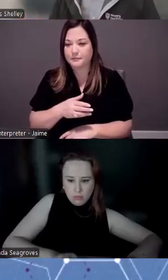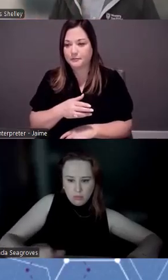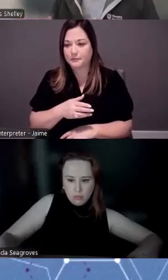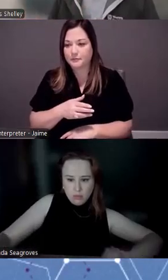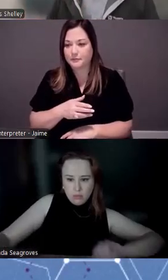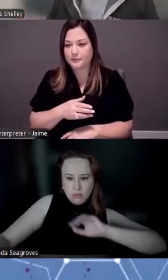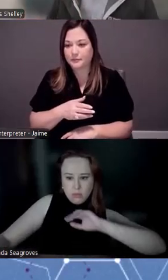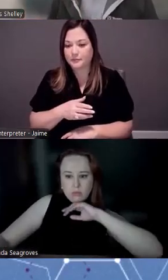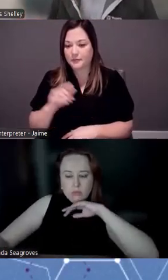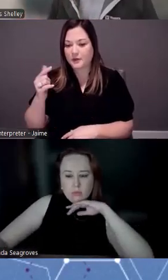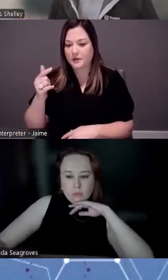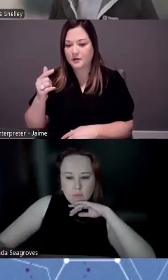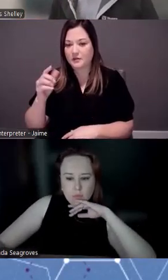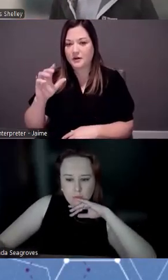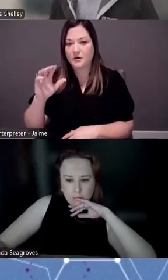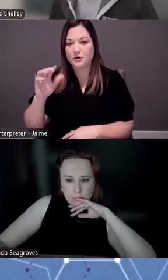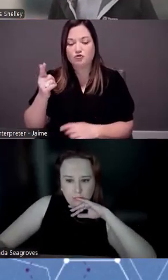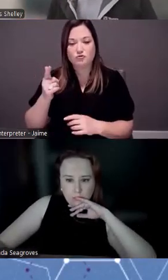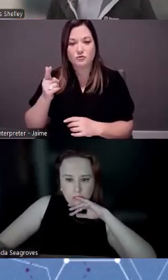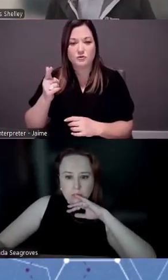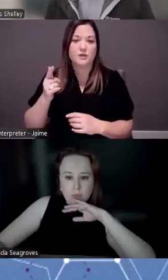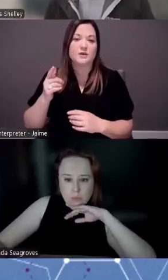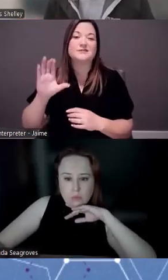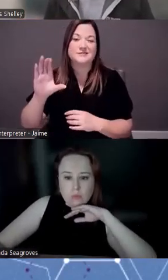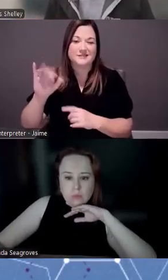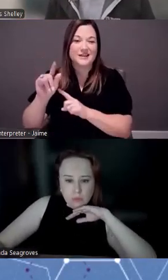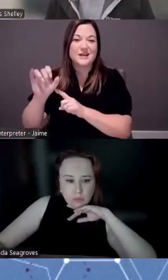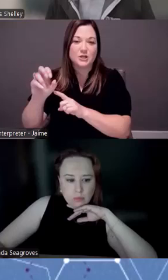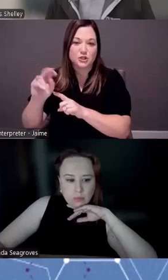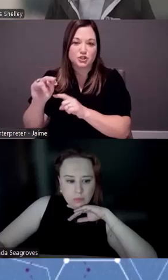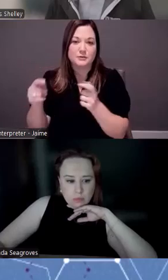bibliographic management of citations.